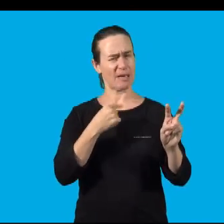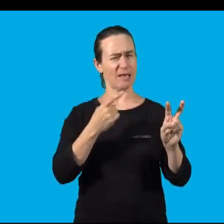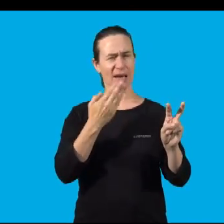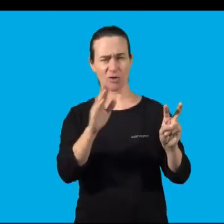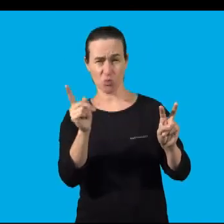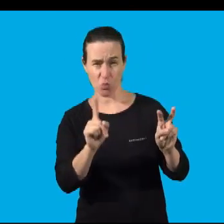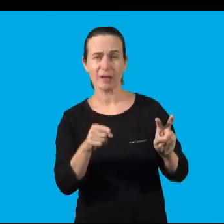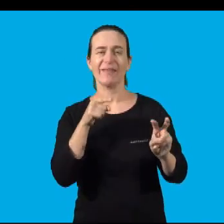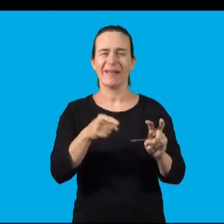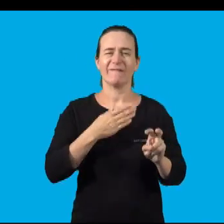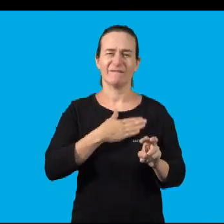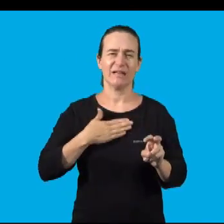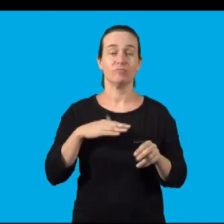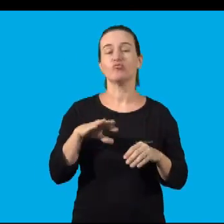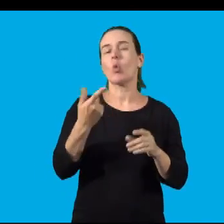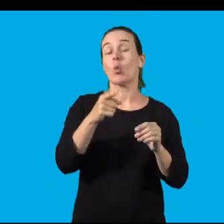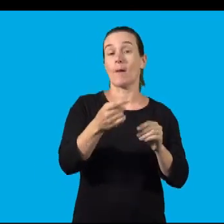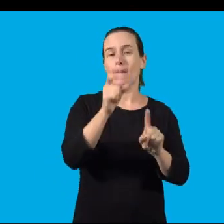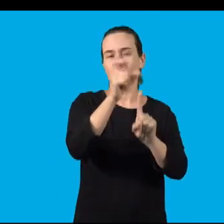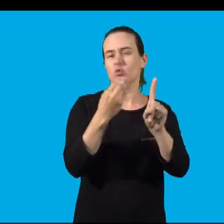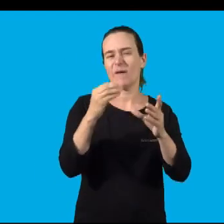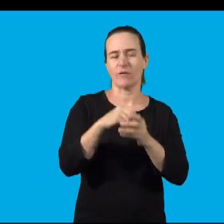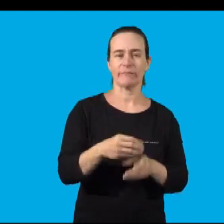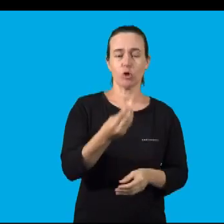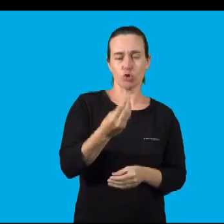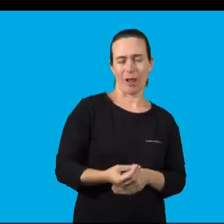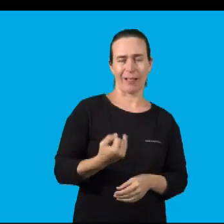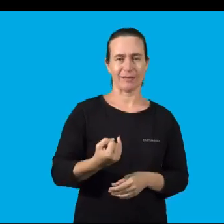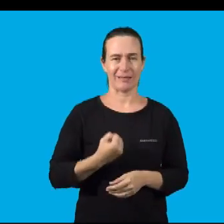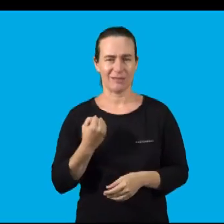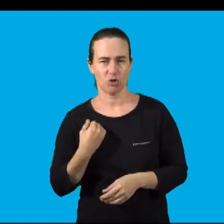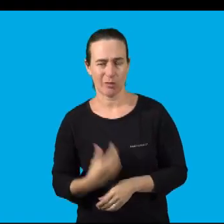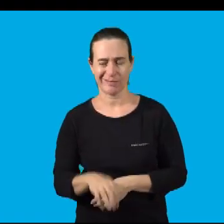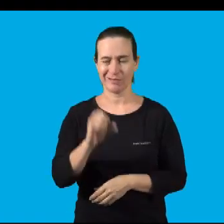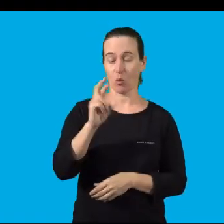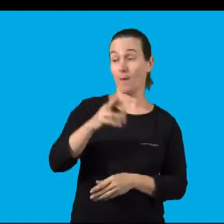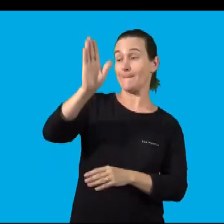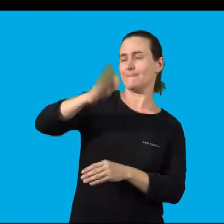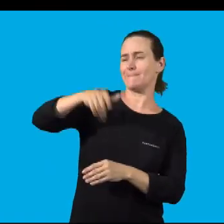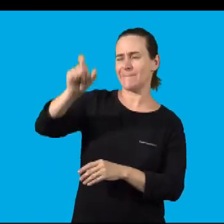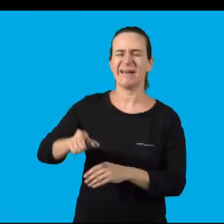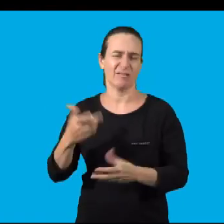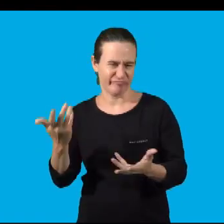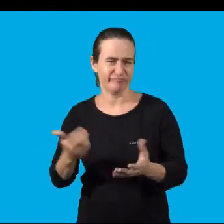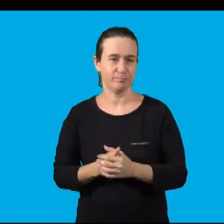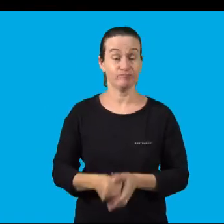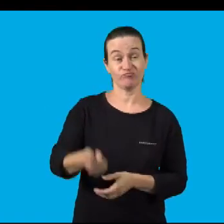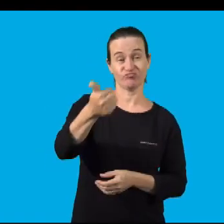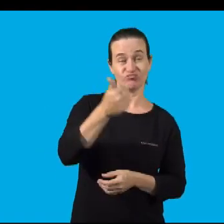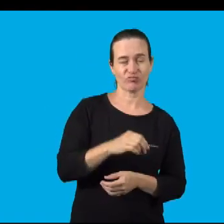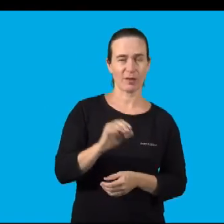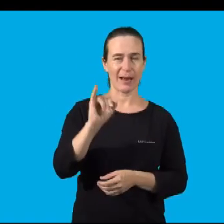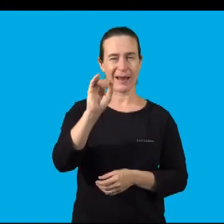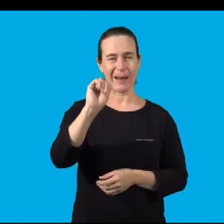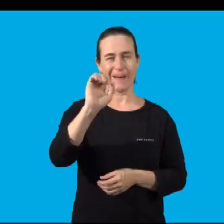then the feeling. For example, the child enjoys, the painter is excited. Imagery, to